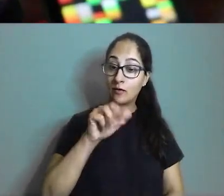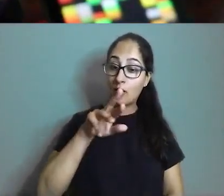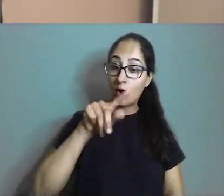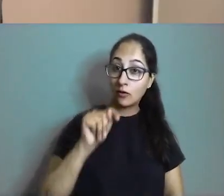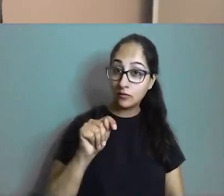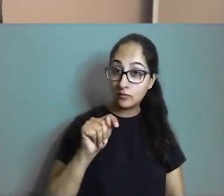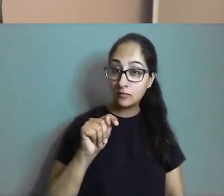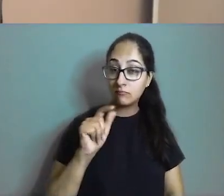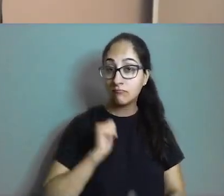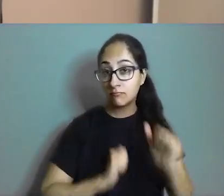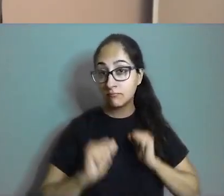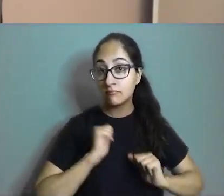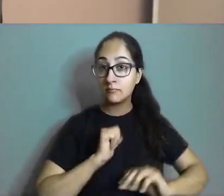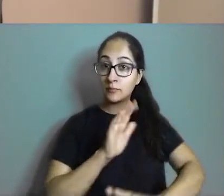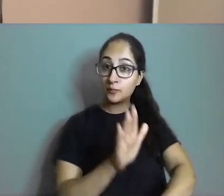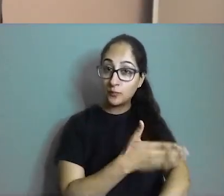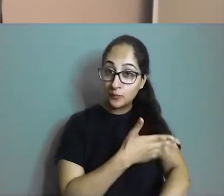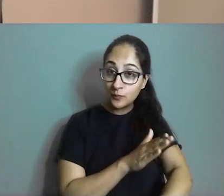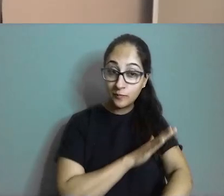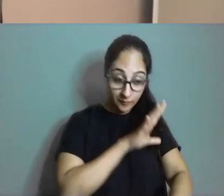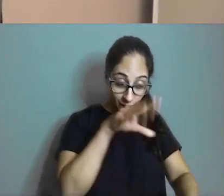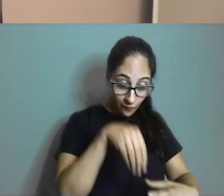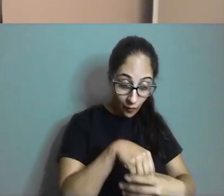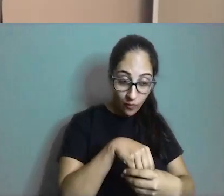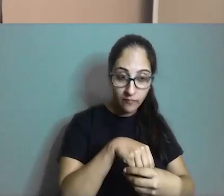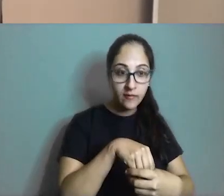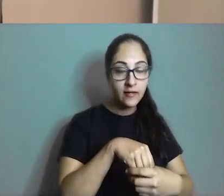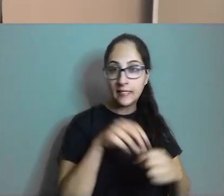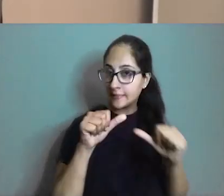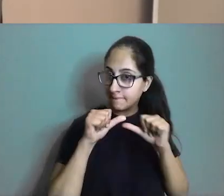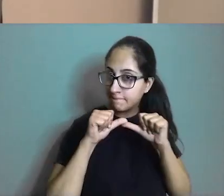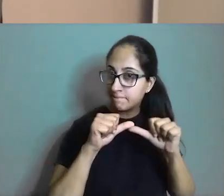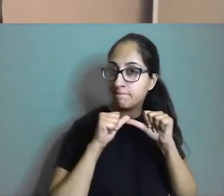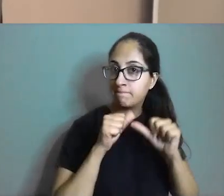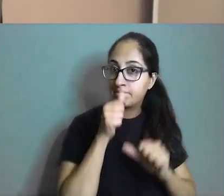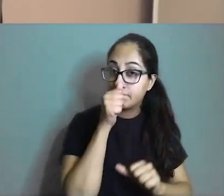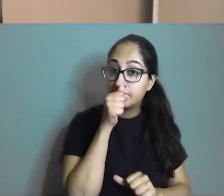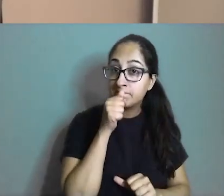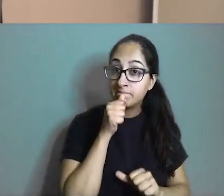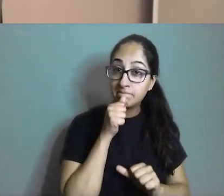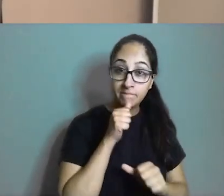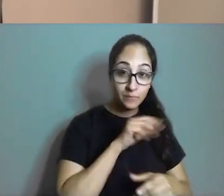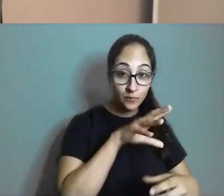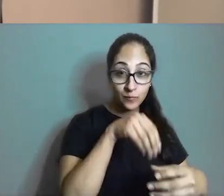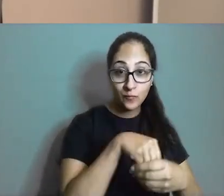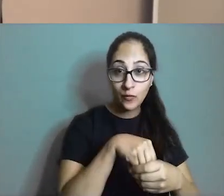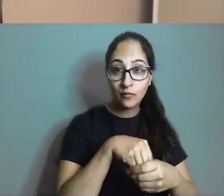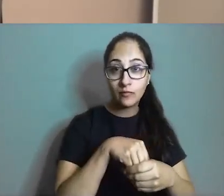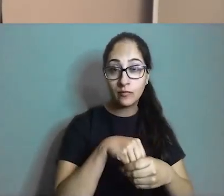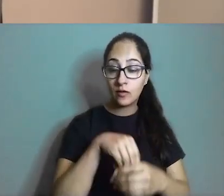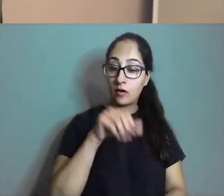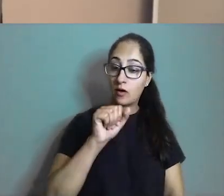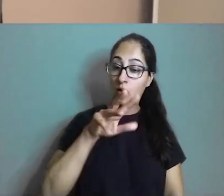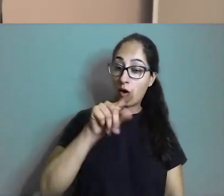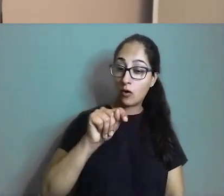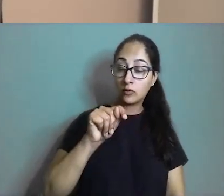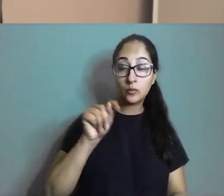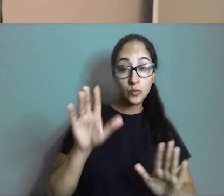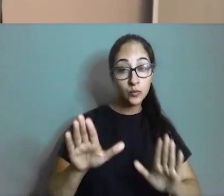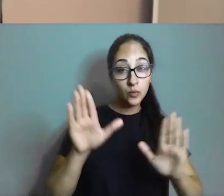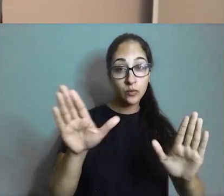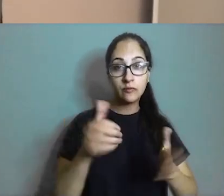a reality. It's definitely worth it to get involved in some form of art, whatever form interests